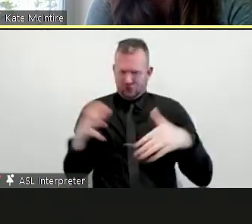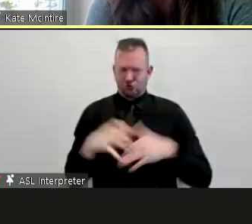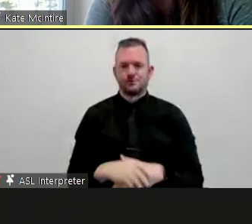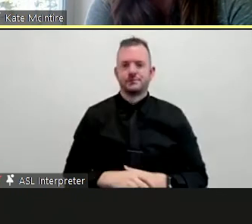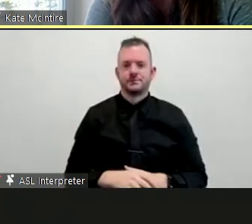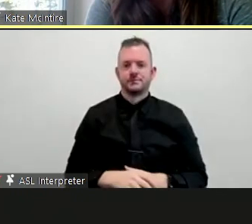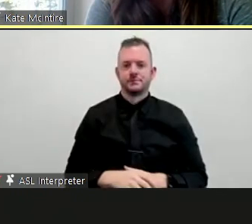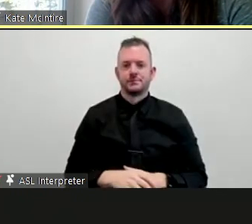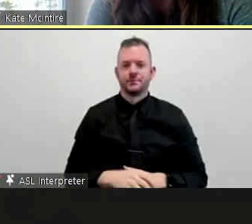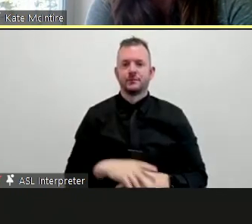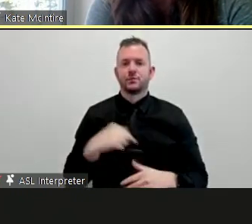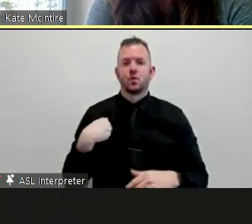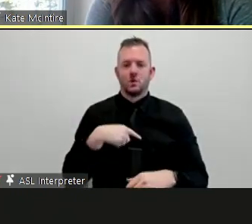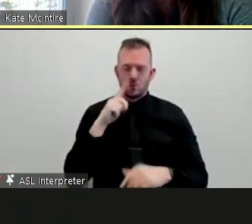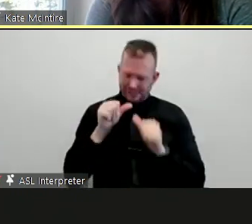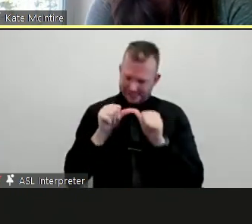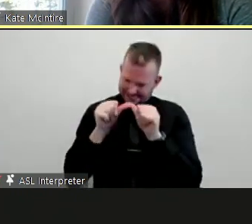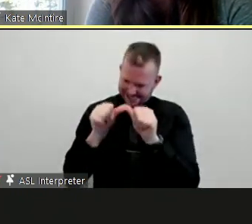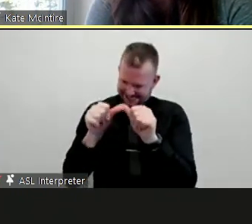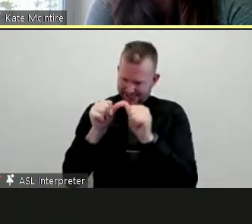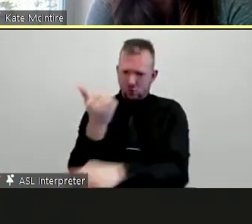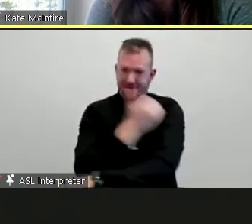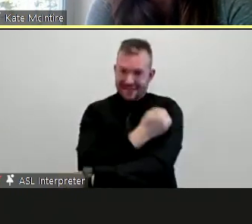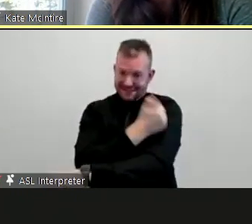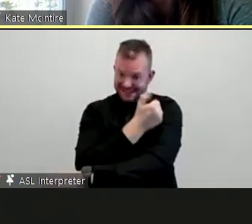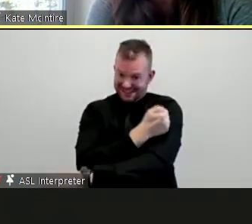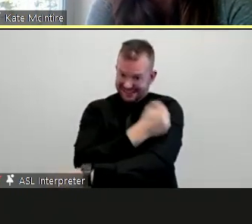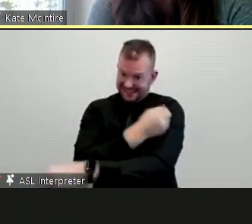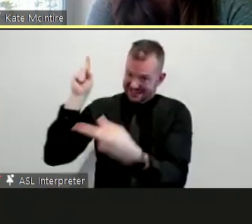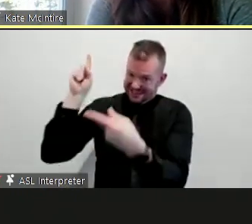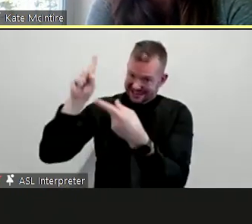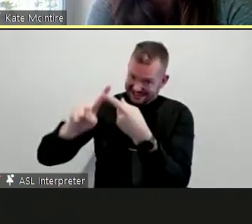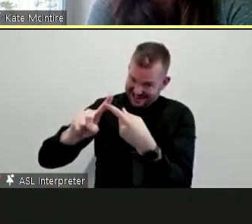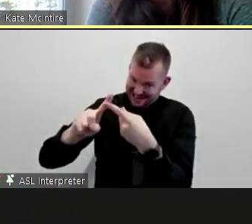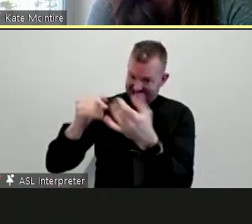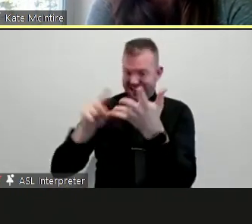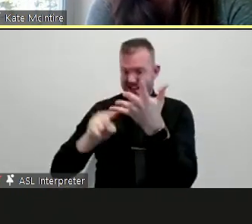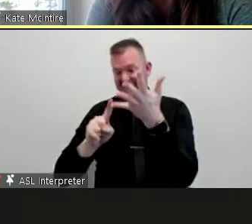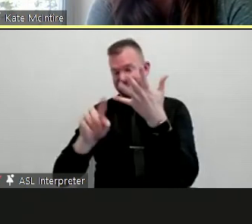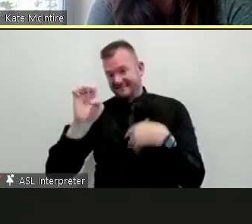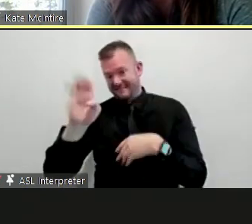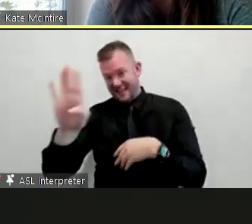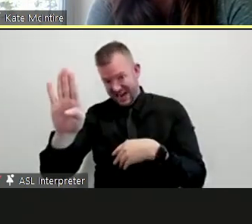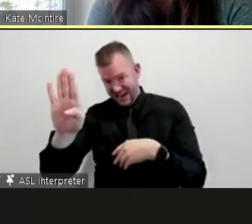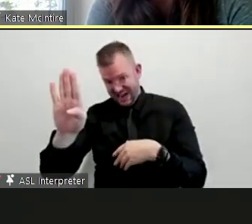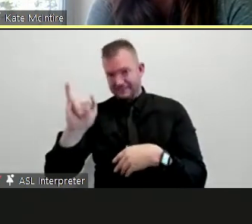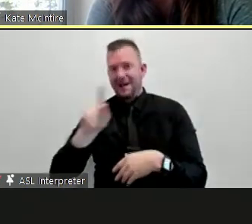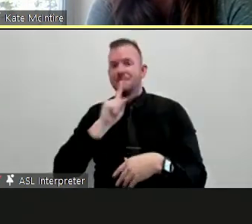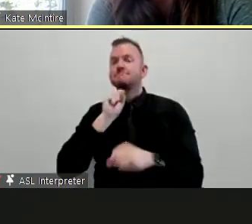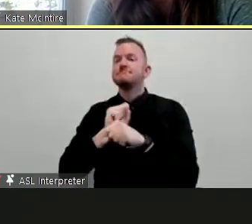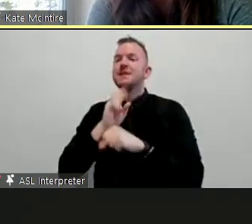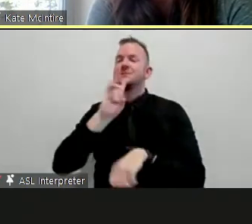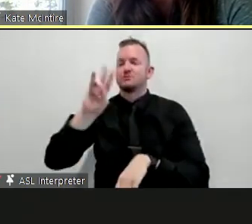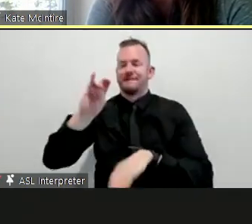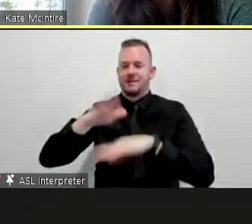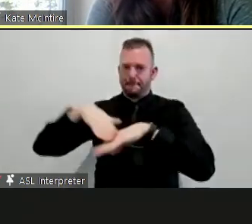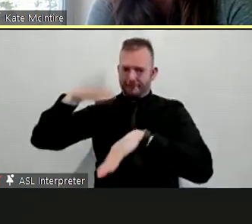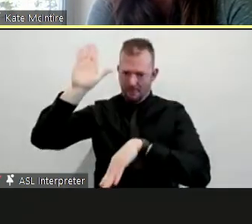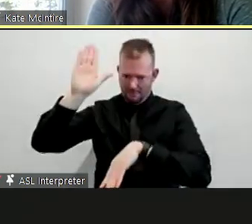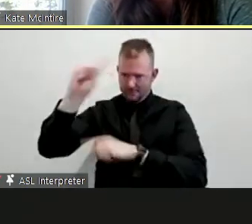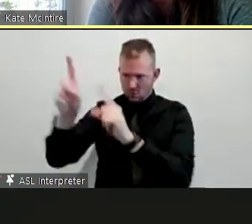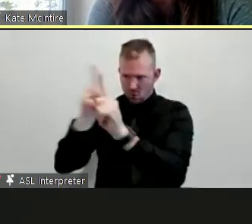to vaccinate beyond the end of February, which is our goal, those 70 and above, to ensure that we're making progress